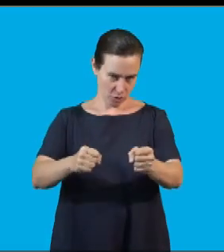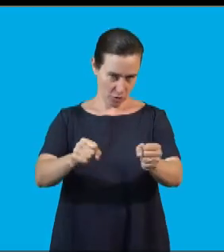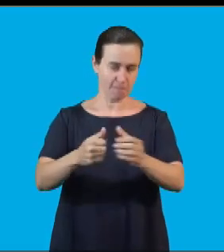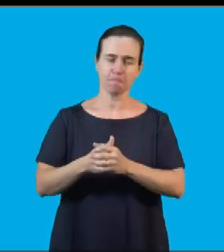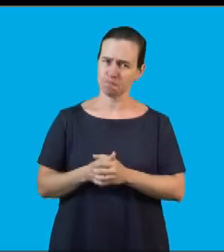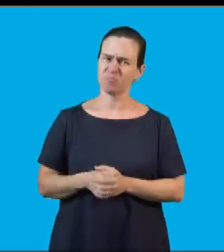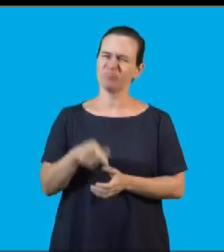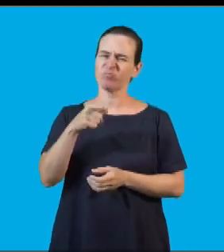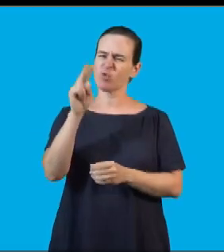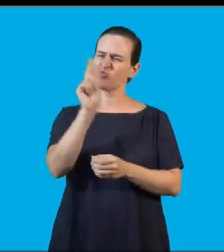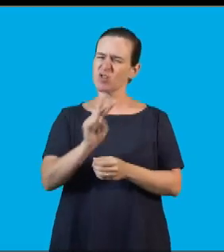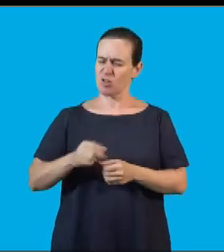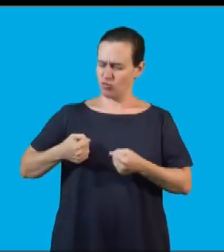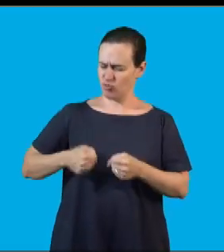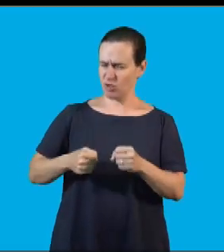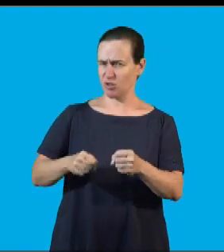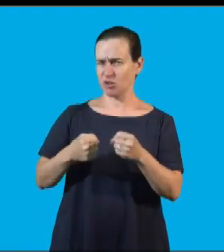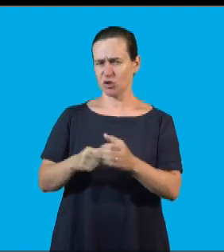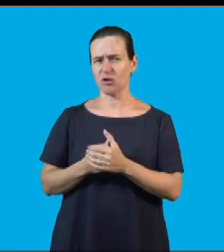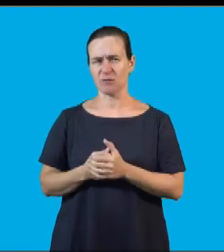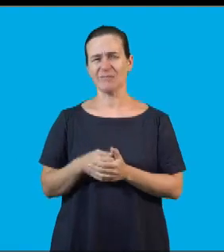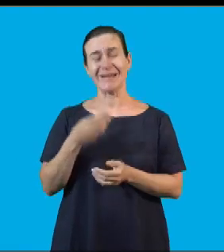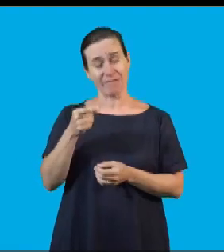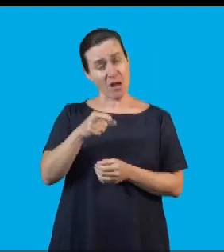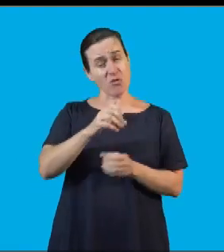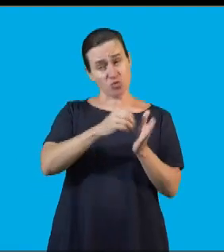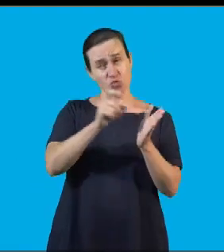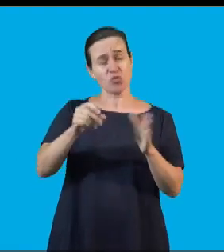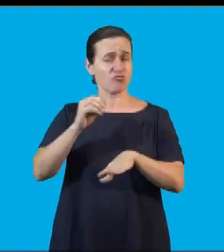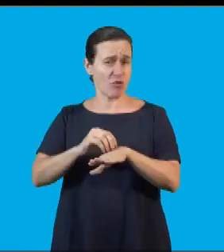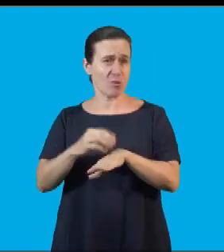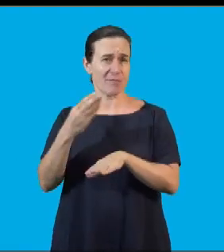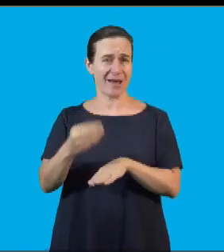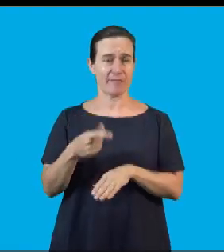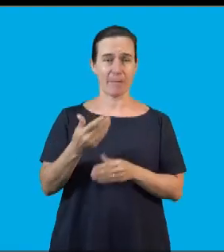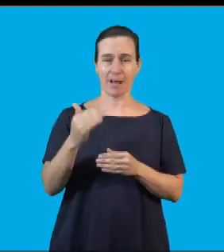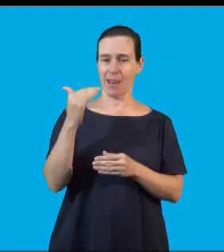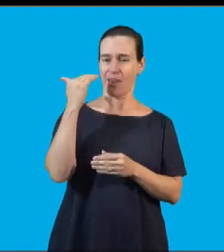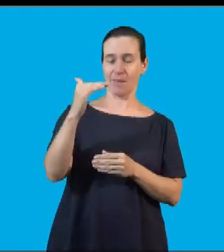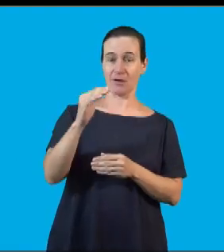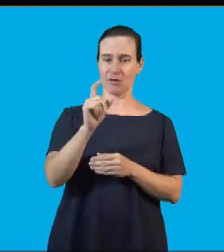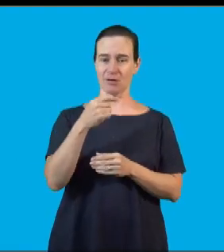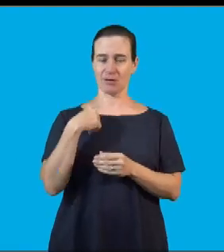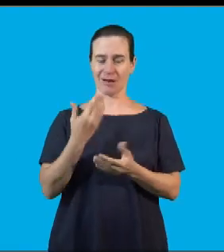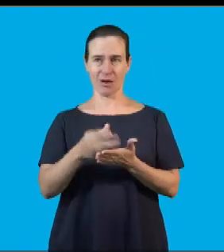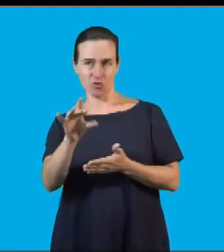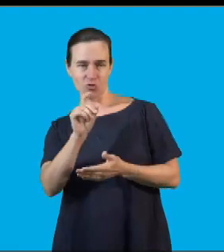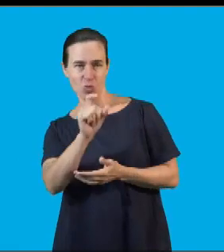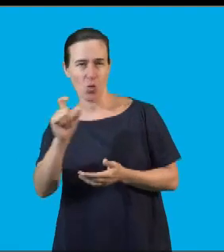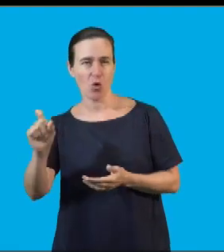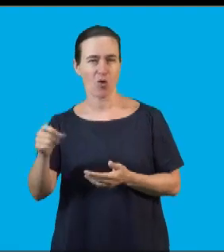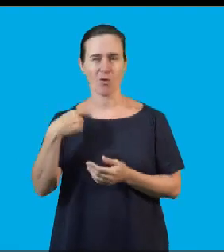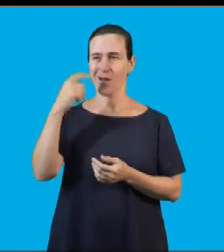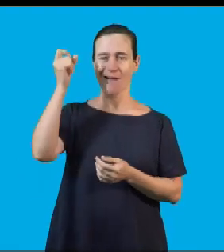strategies. Reading strategies have a few content problems. This includes limited vocabulary, lack